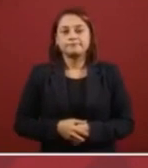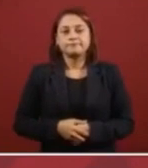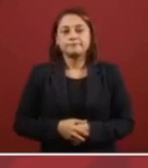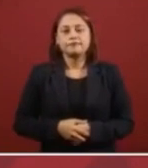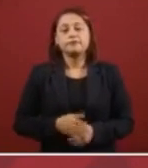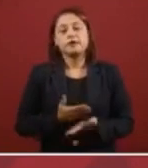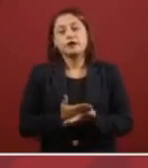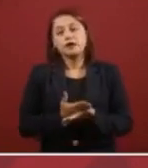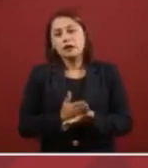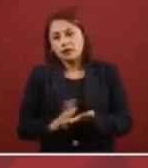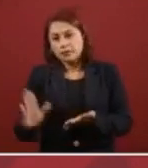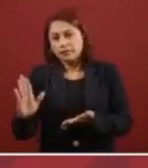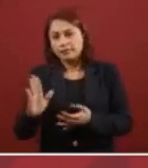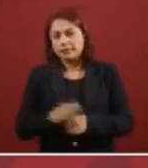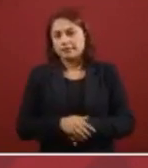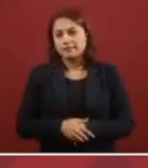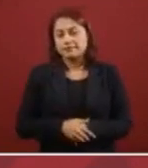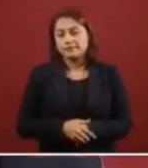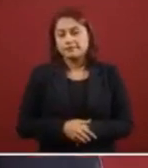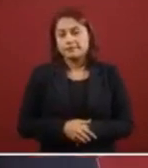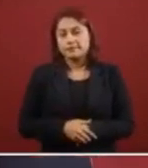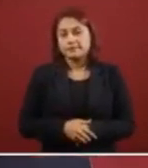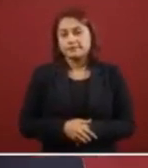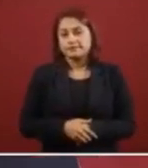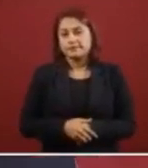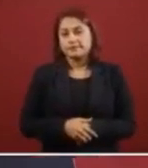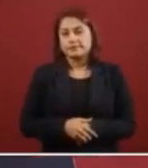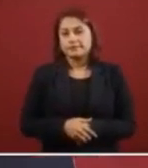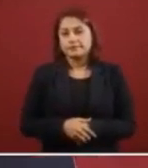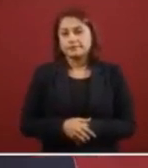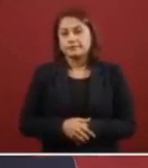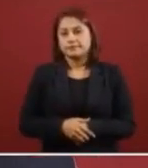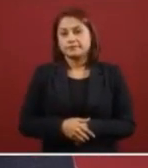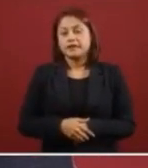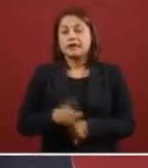that, not only is it